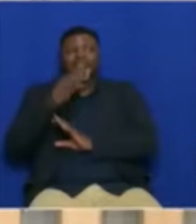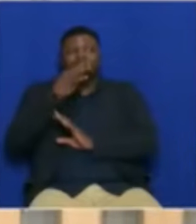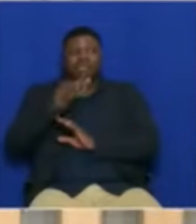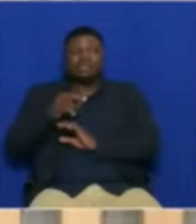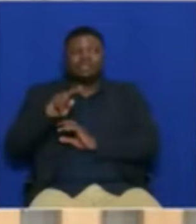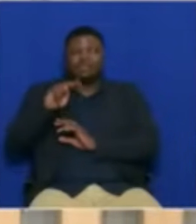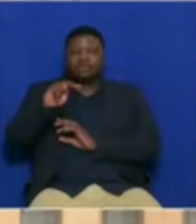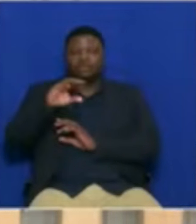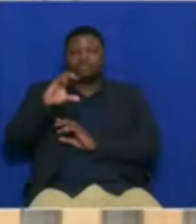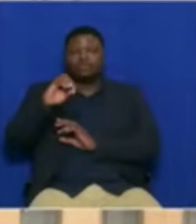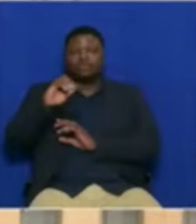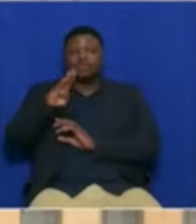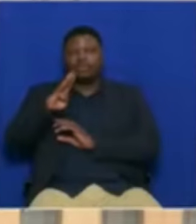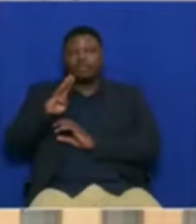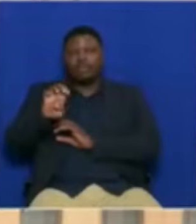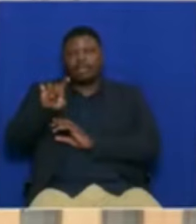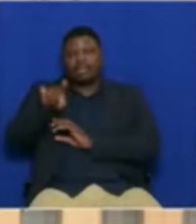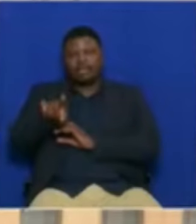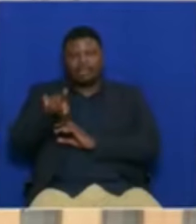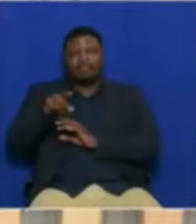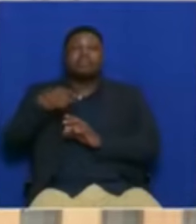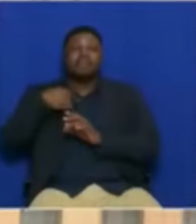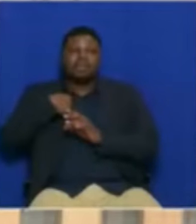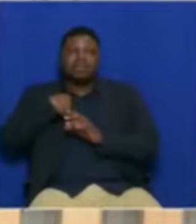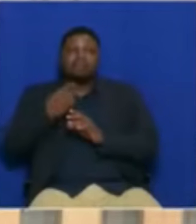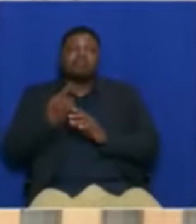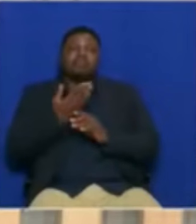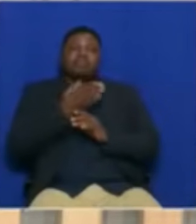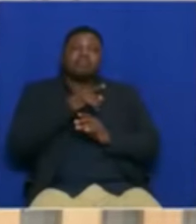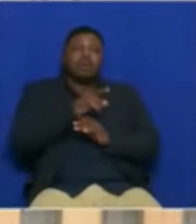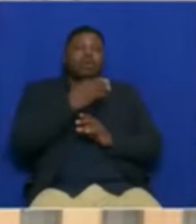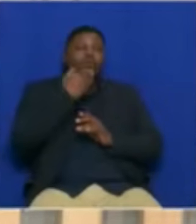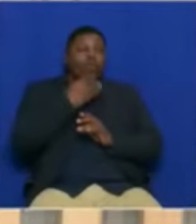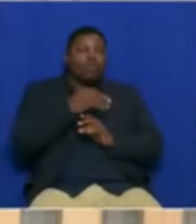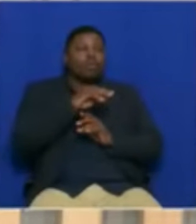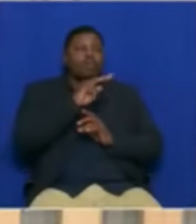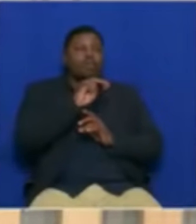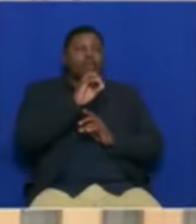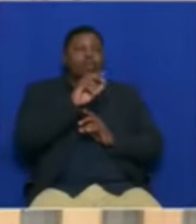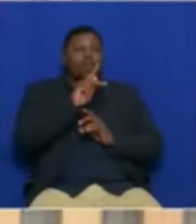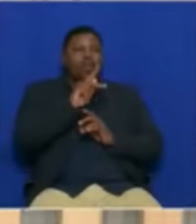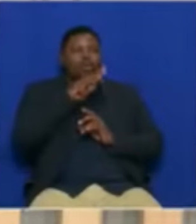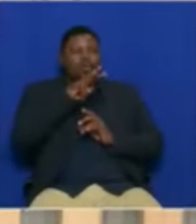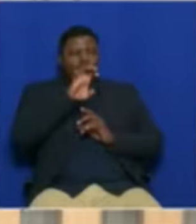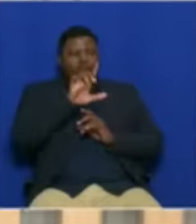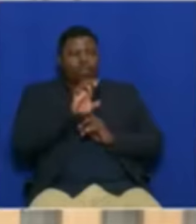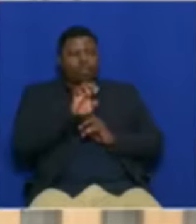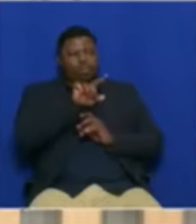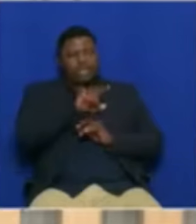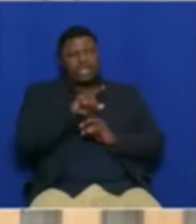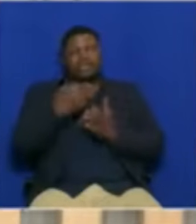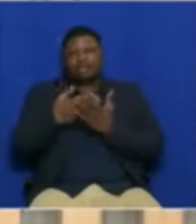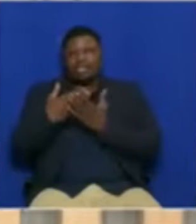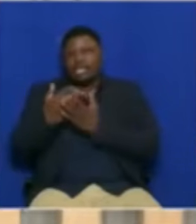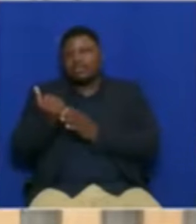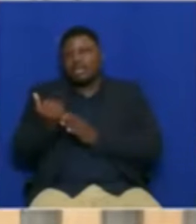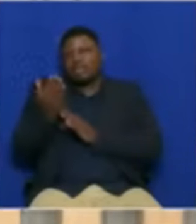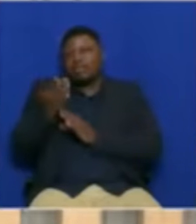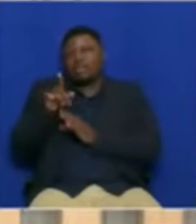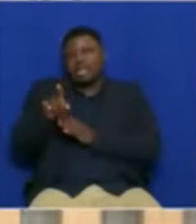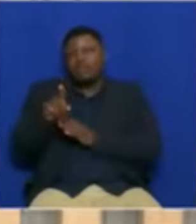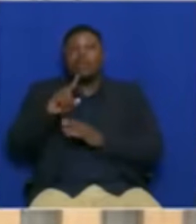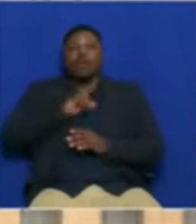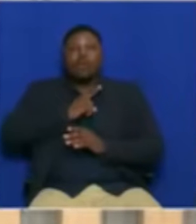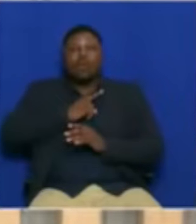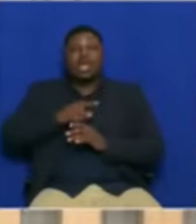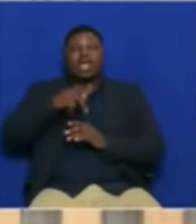to be vetted. This was not true, as it would have been impossible for Mukwele to apply, so she did not have a personal number. You